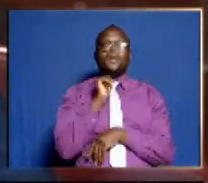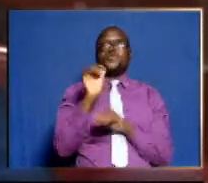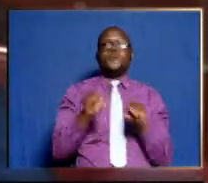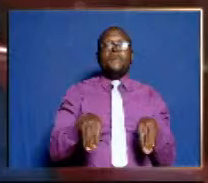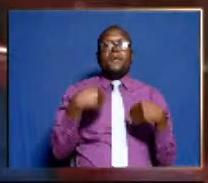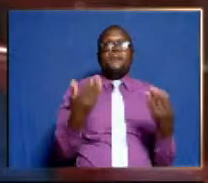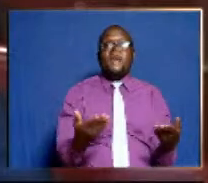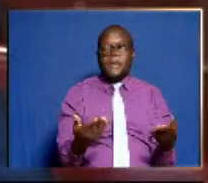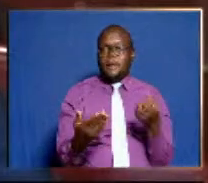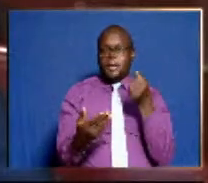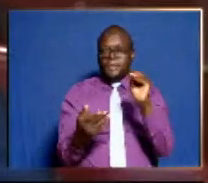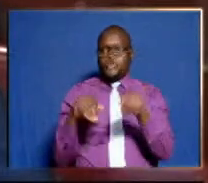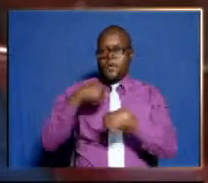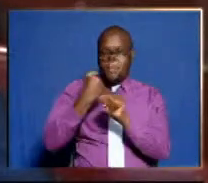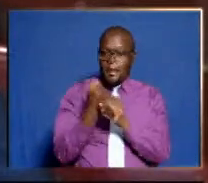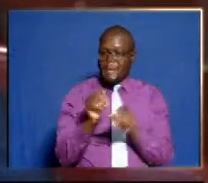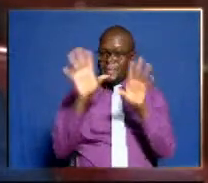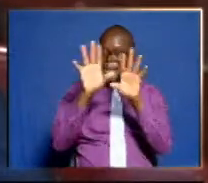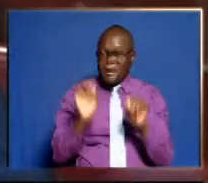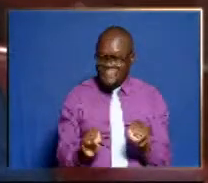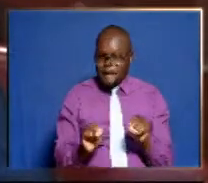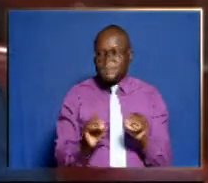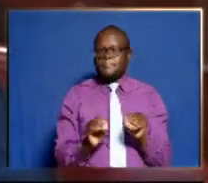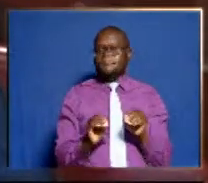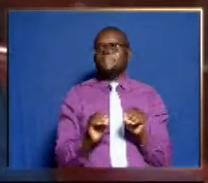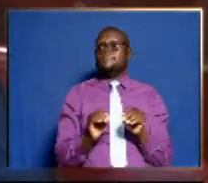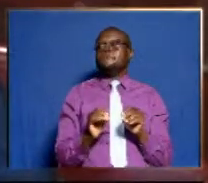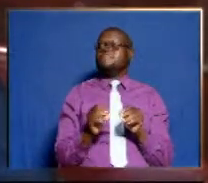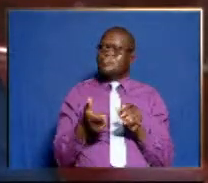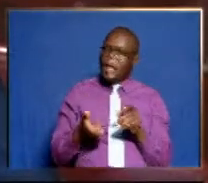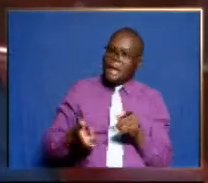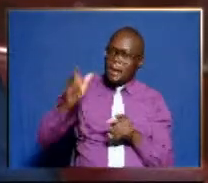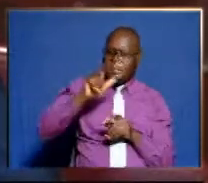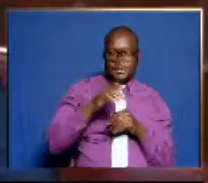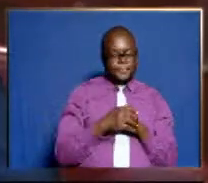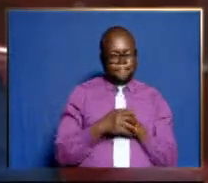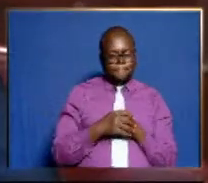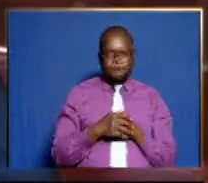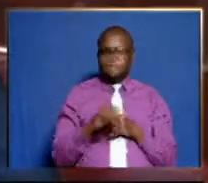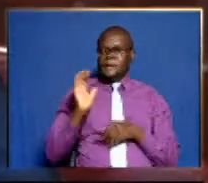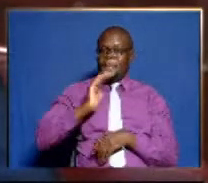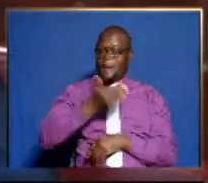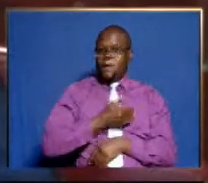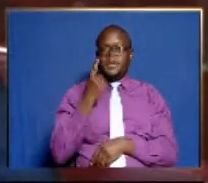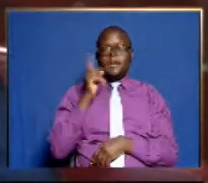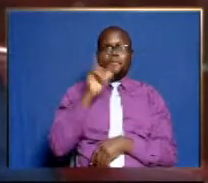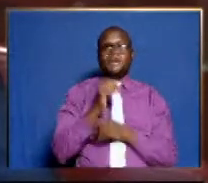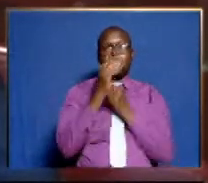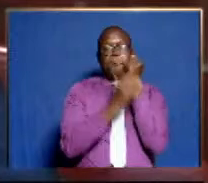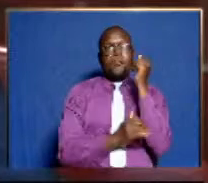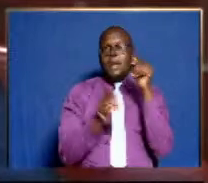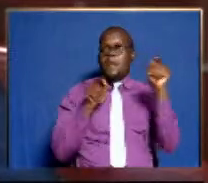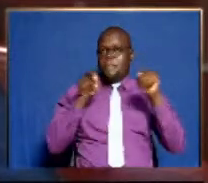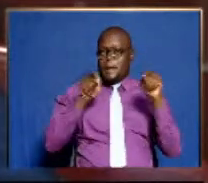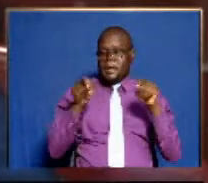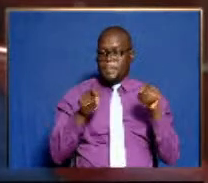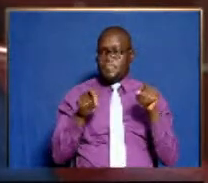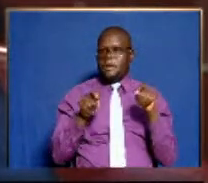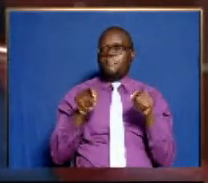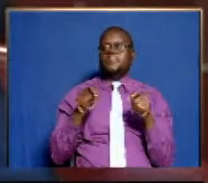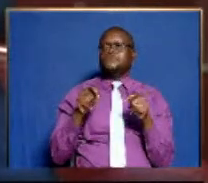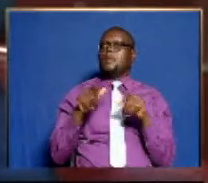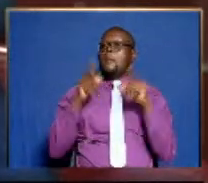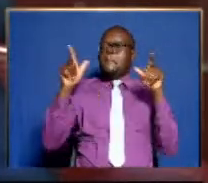provided, therefore making the budget simply incremental. The committee knows that the poor management of capital